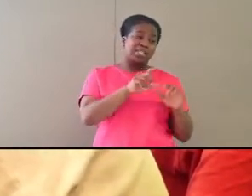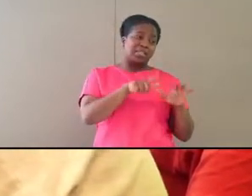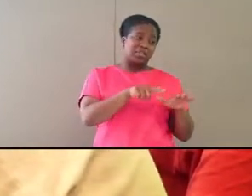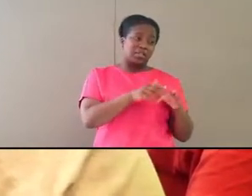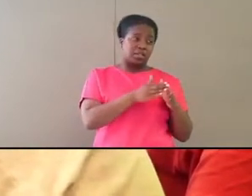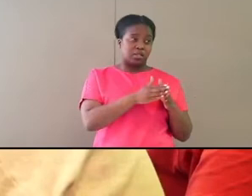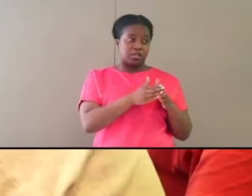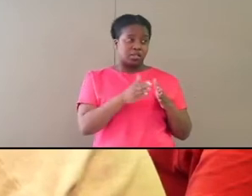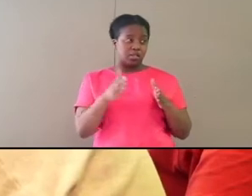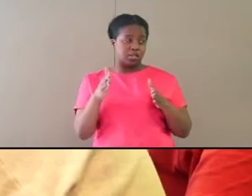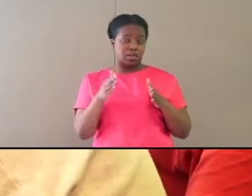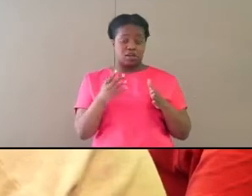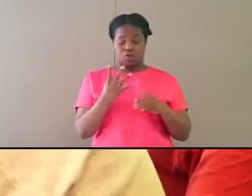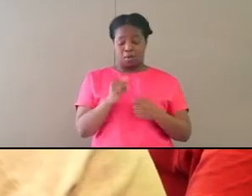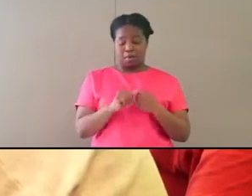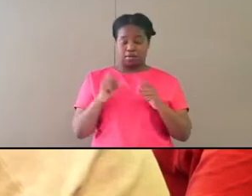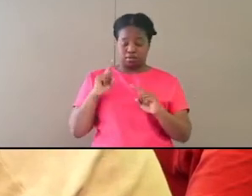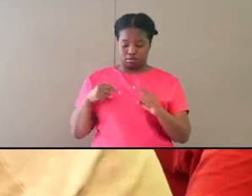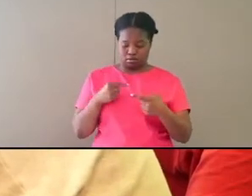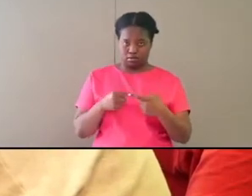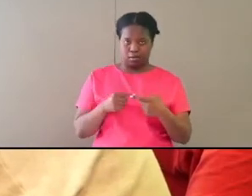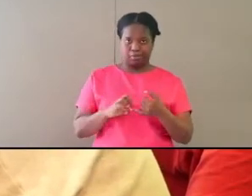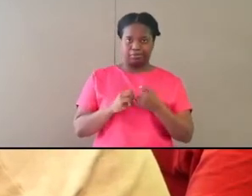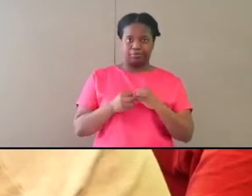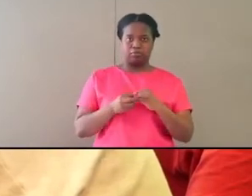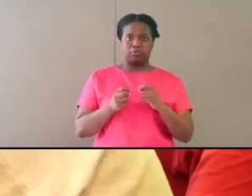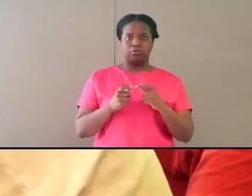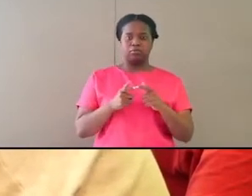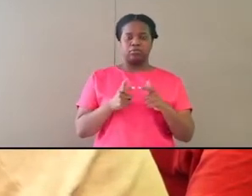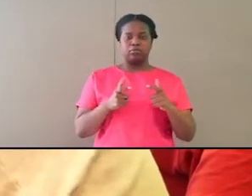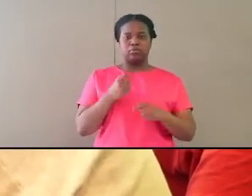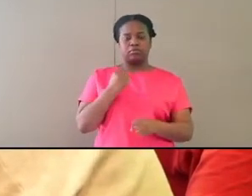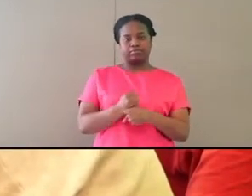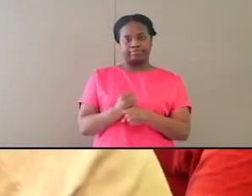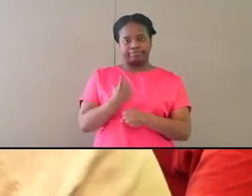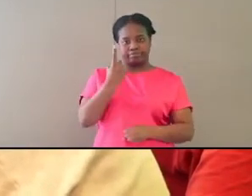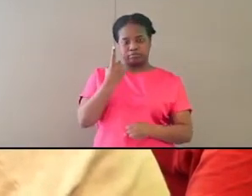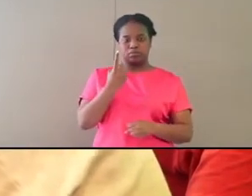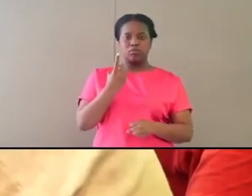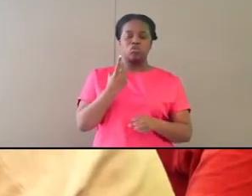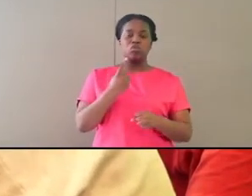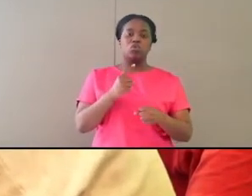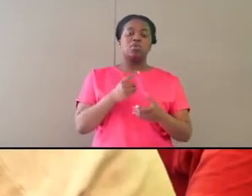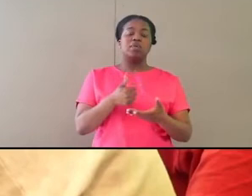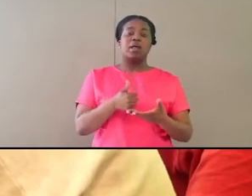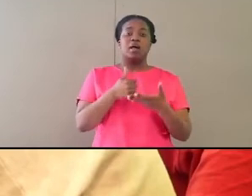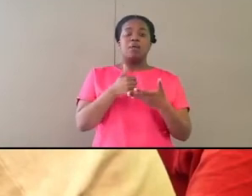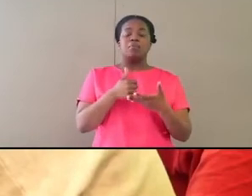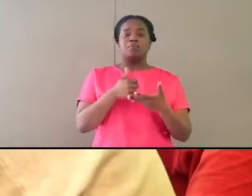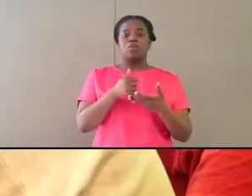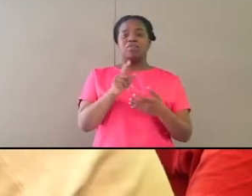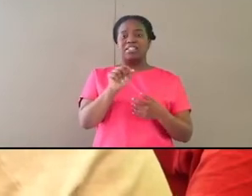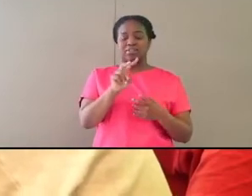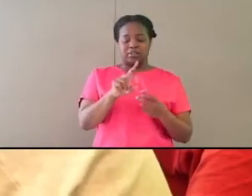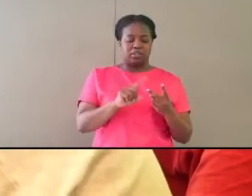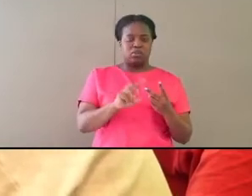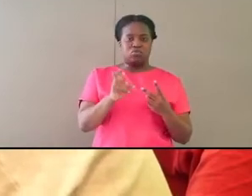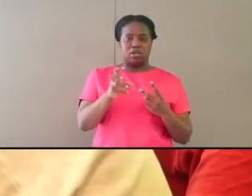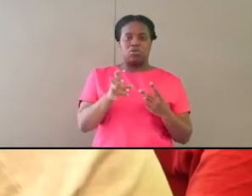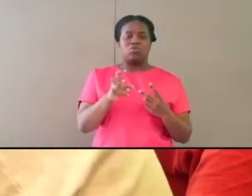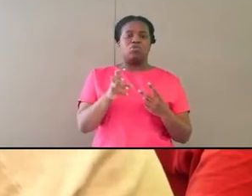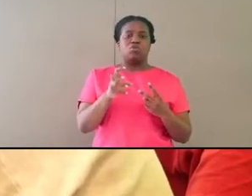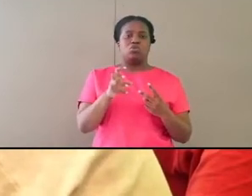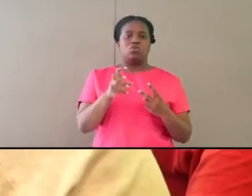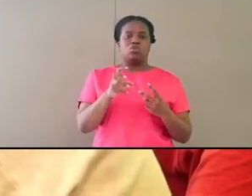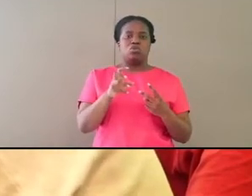last four months, we have been trying to expand in Gauteng. With the help of social media, radio, TV, there's been an